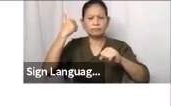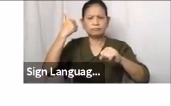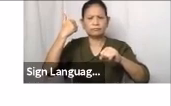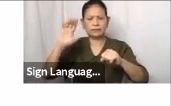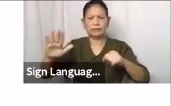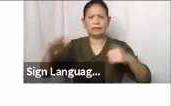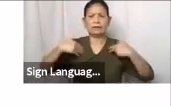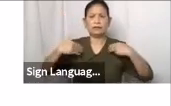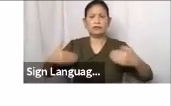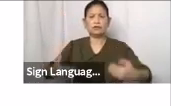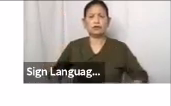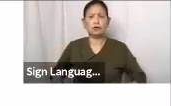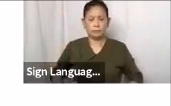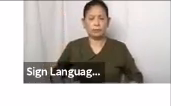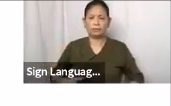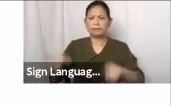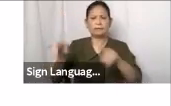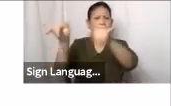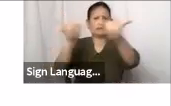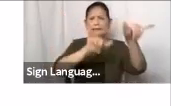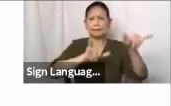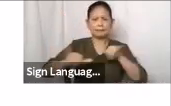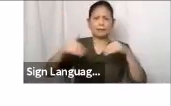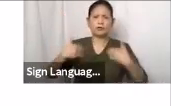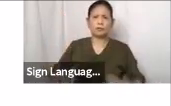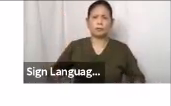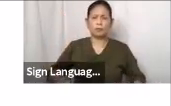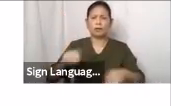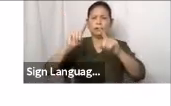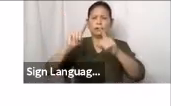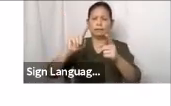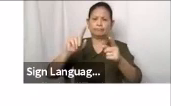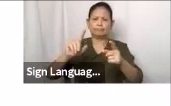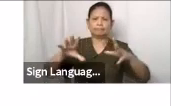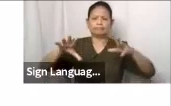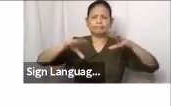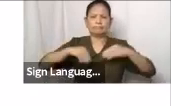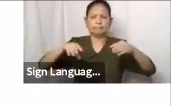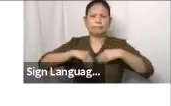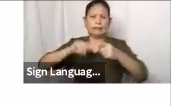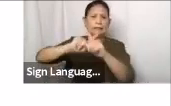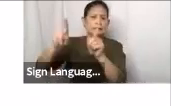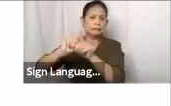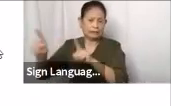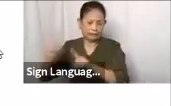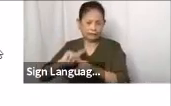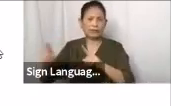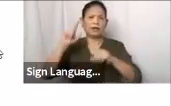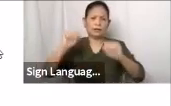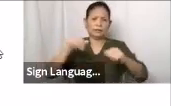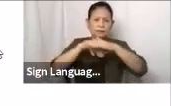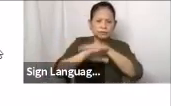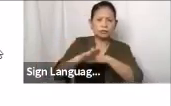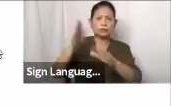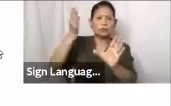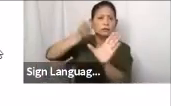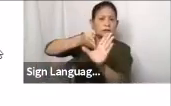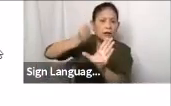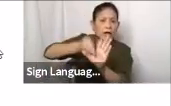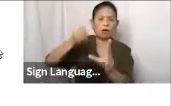body reacts, like every human body reacts differently, so they have to undergo the psychiatrist sessions,